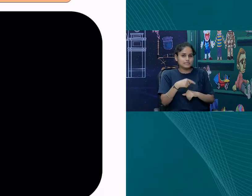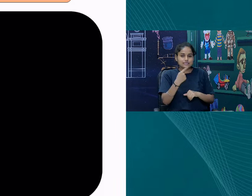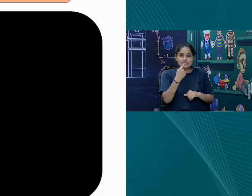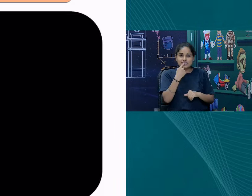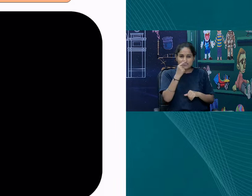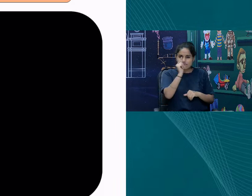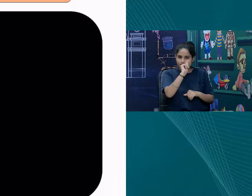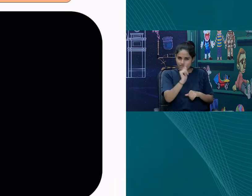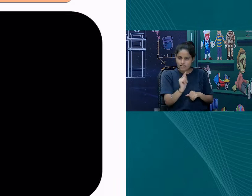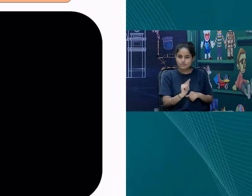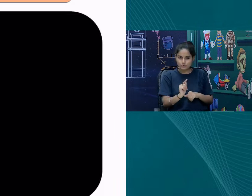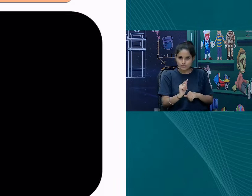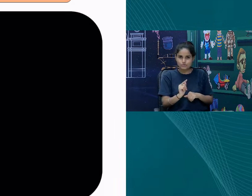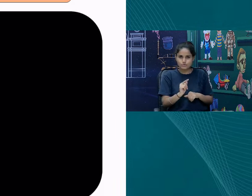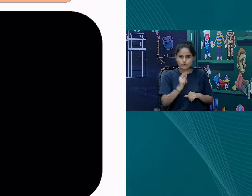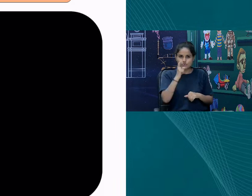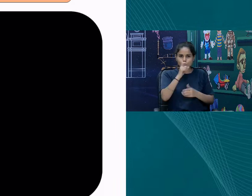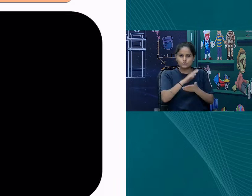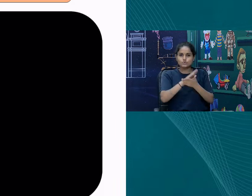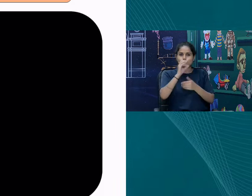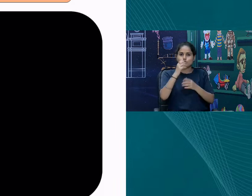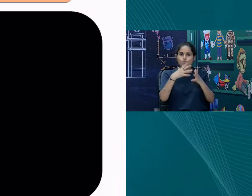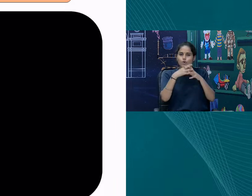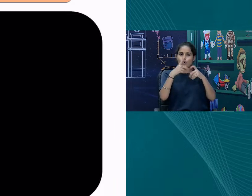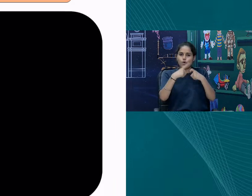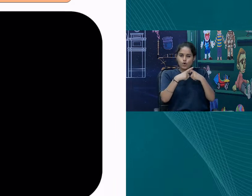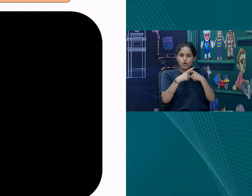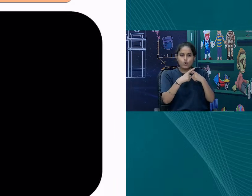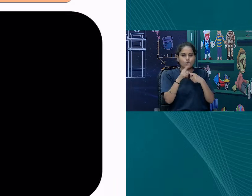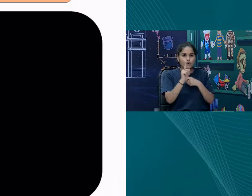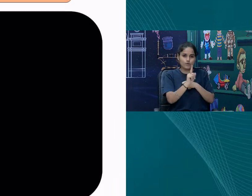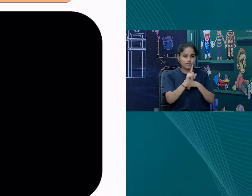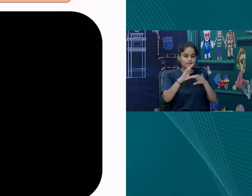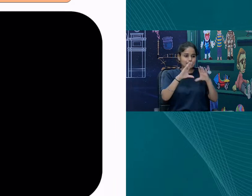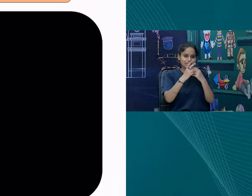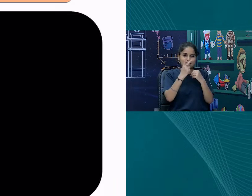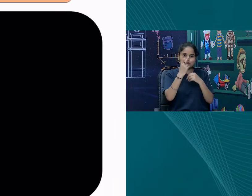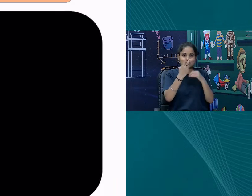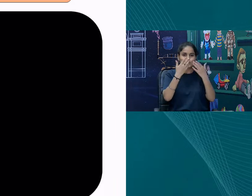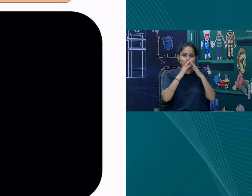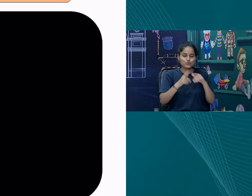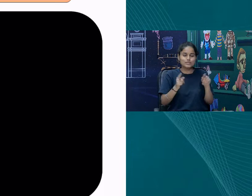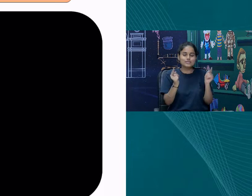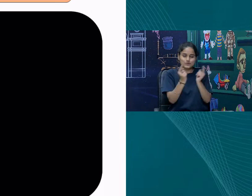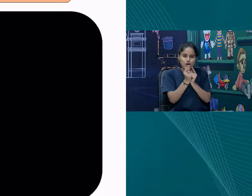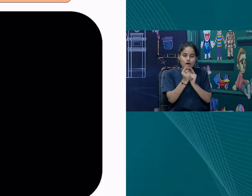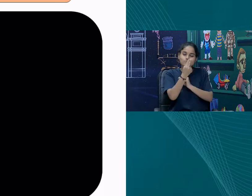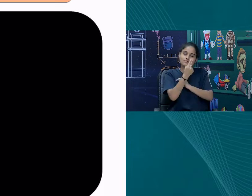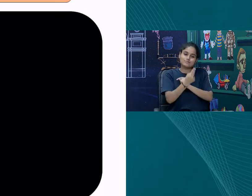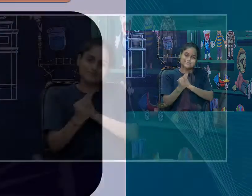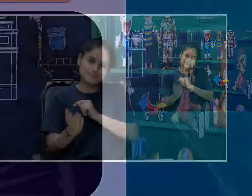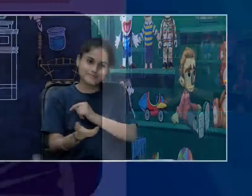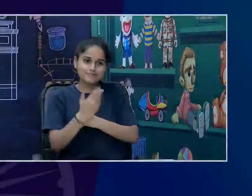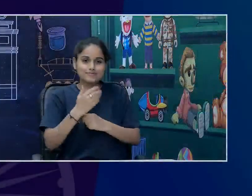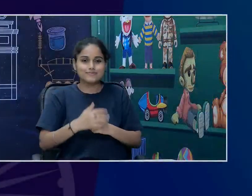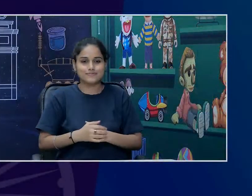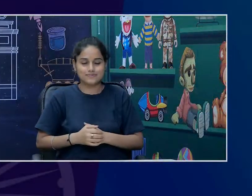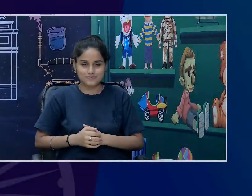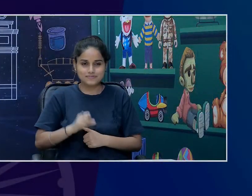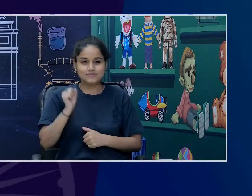now and let's be a small kid of class 2. Let us try whether we can do it. Yeah,